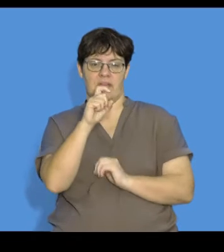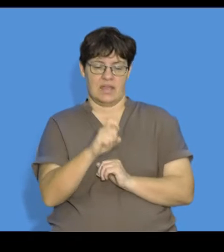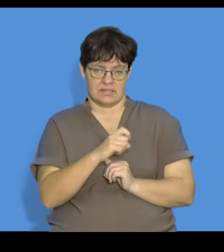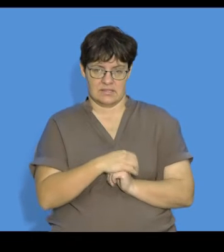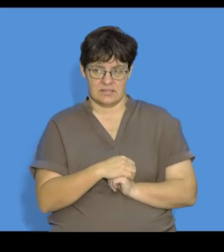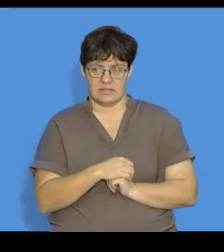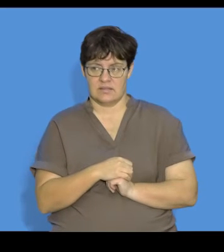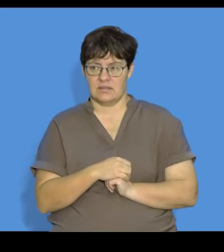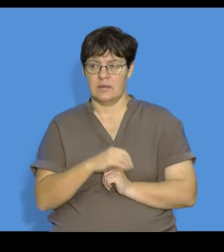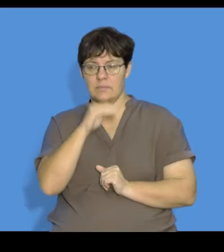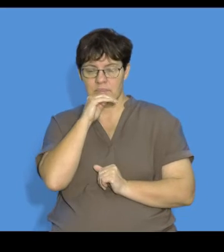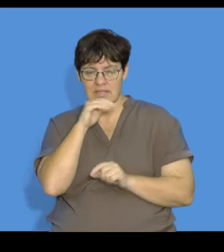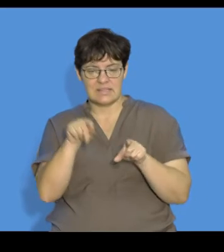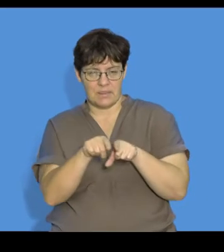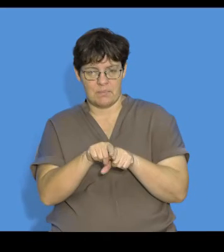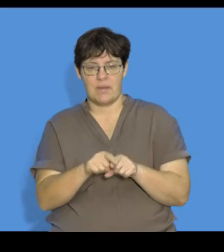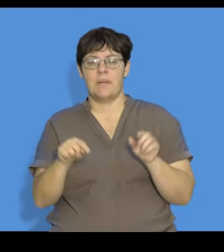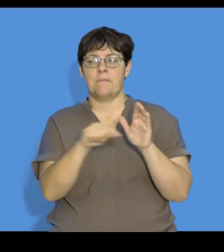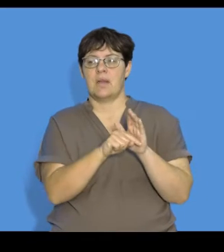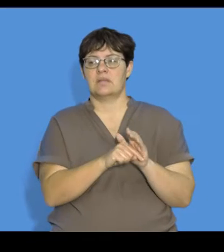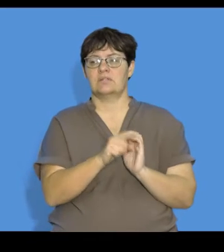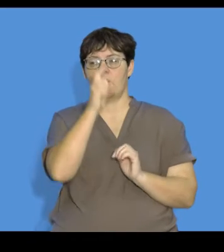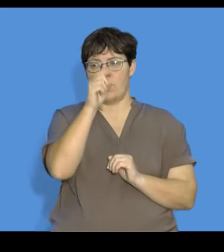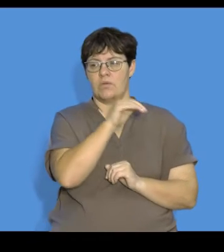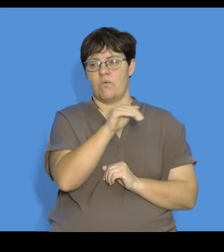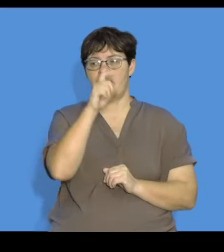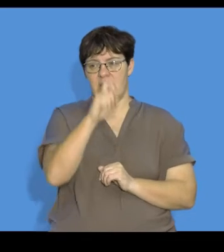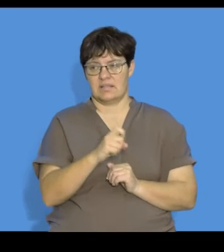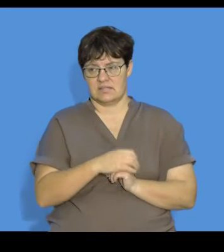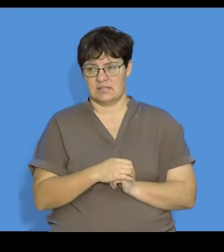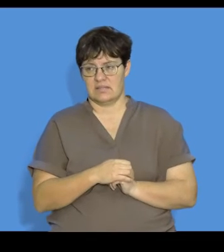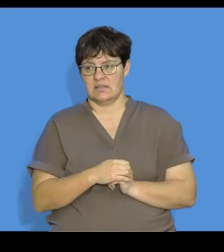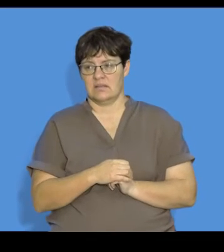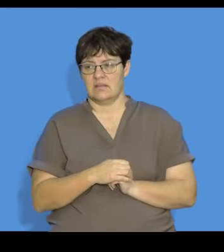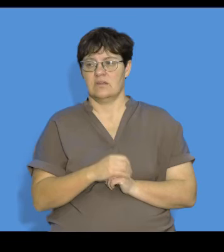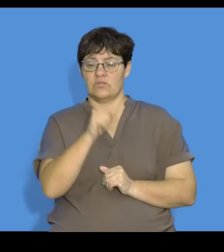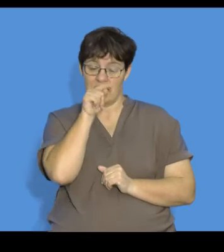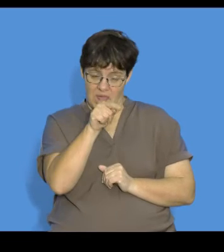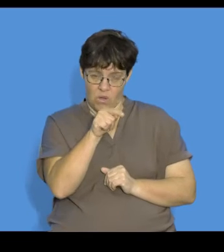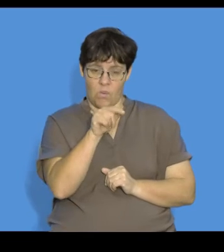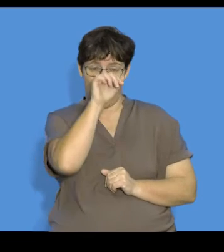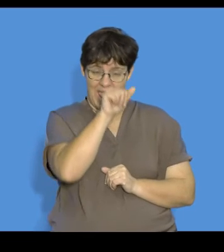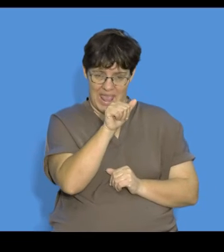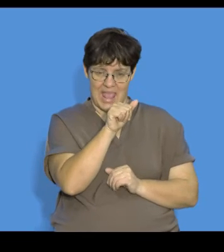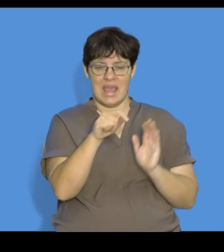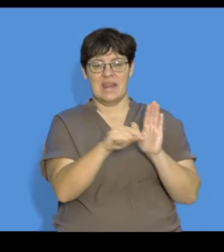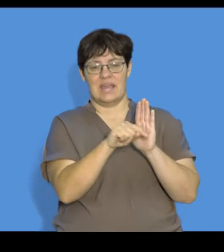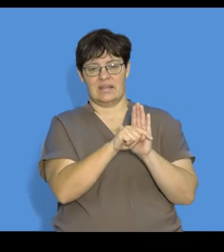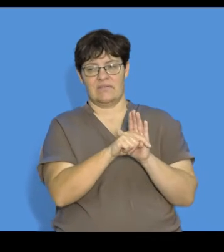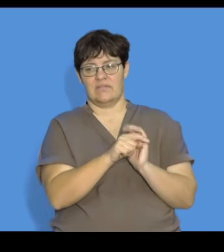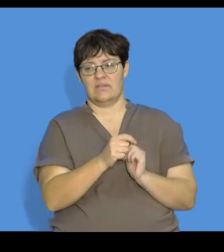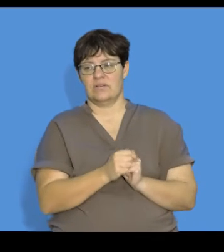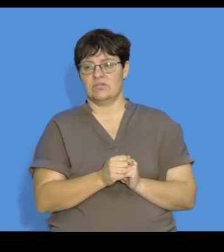the same as minus 1 over x. So now the value of a is now a negative, which means second and fourth